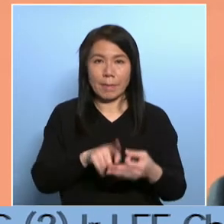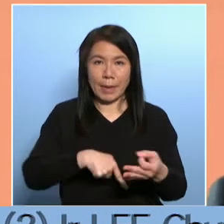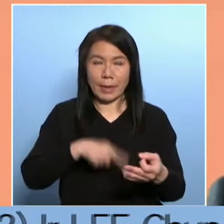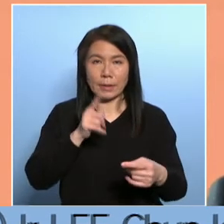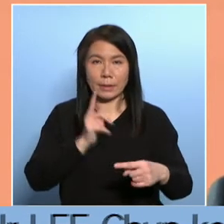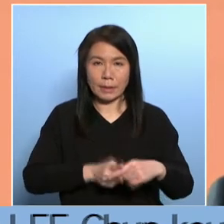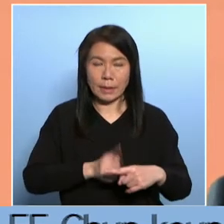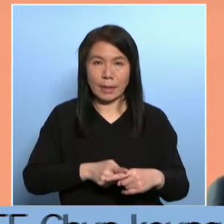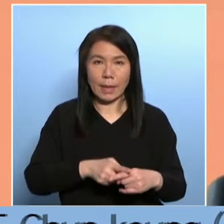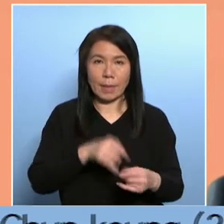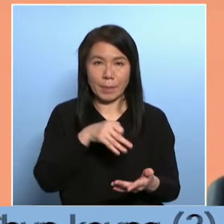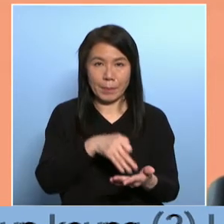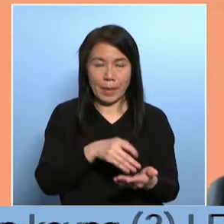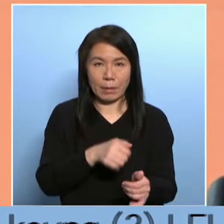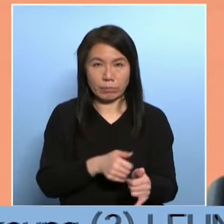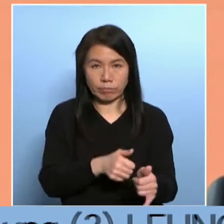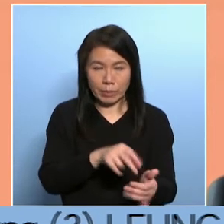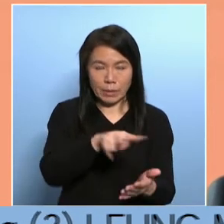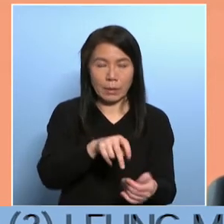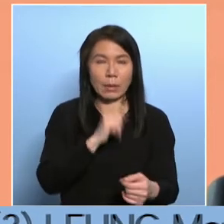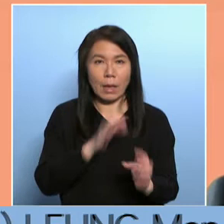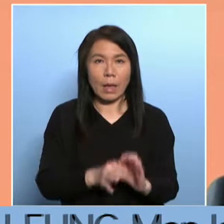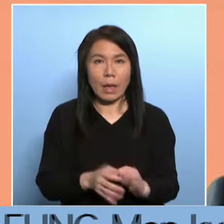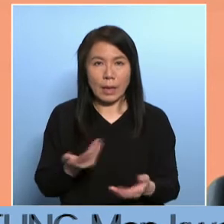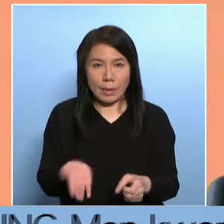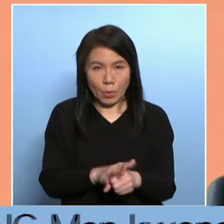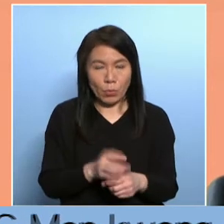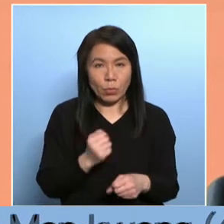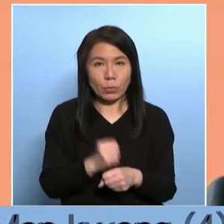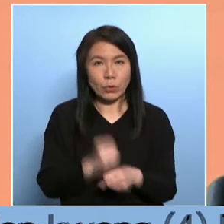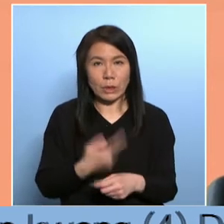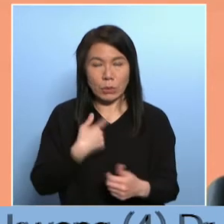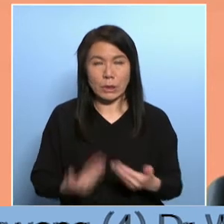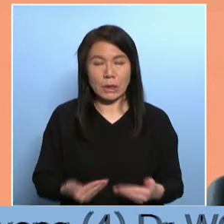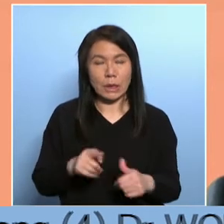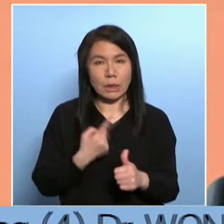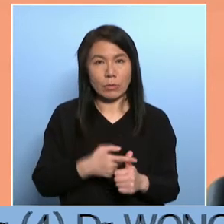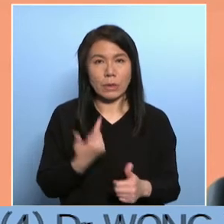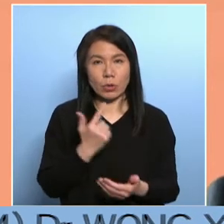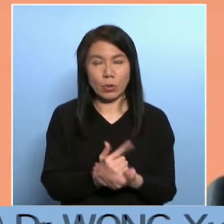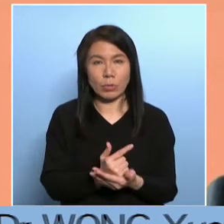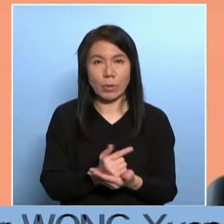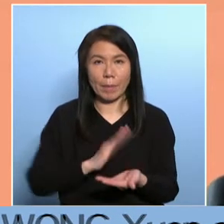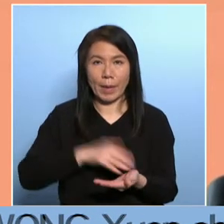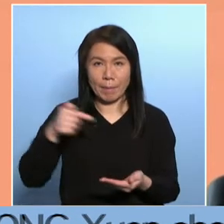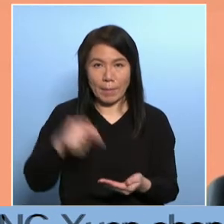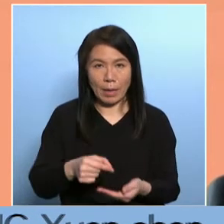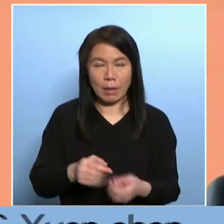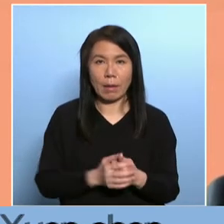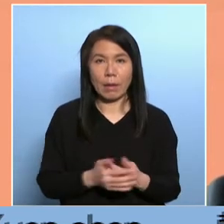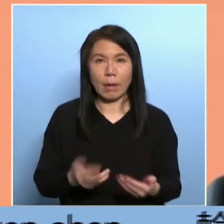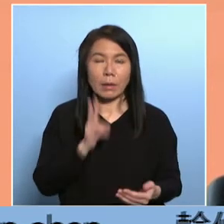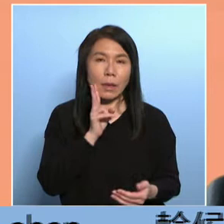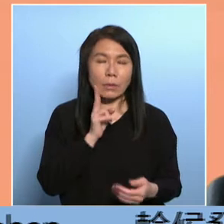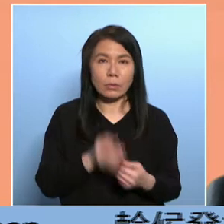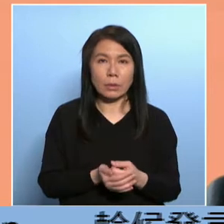contact. The government has to come up with a real name tracking system as soon as possible. While we need to mend the fences, it's never too